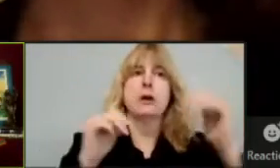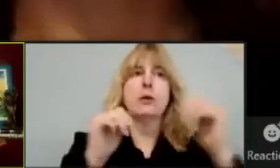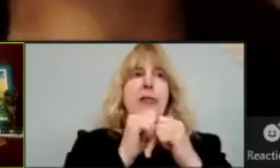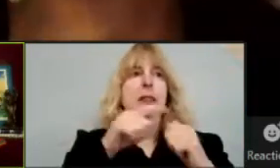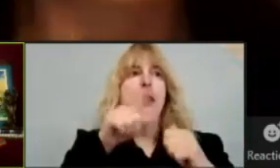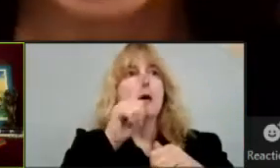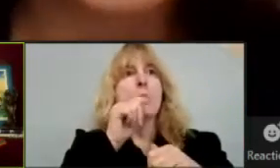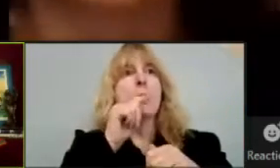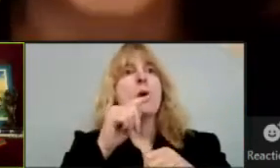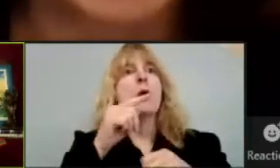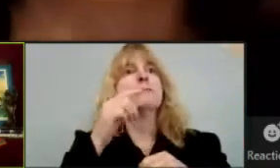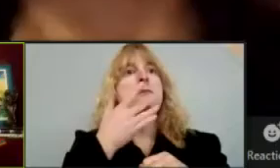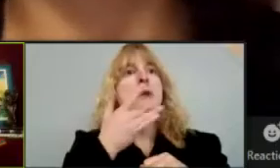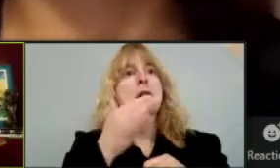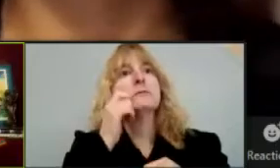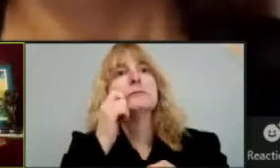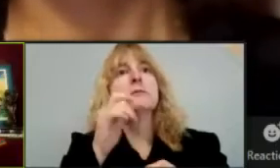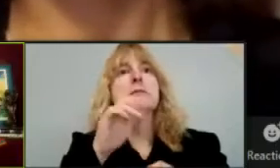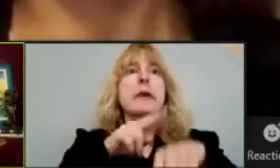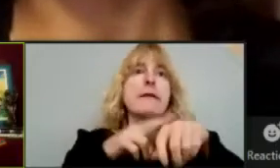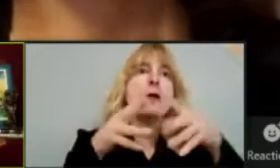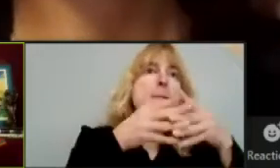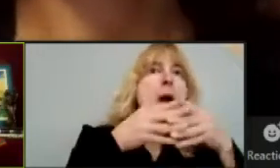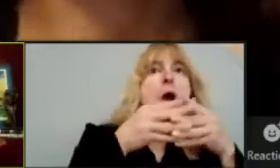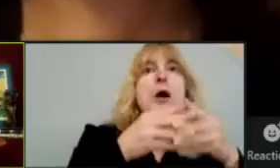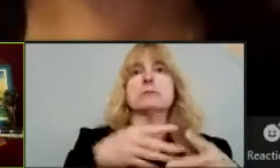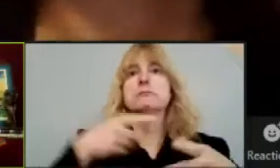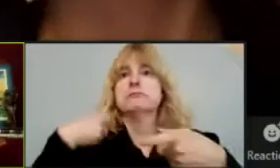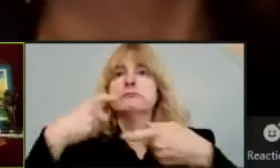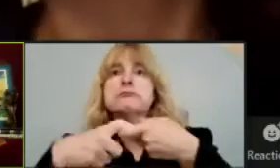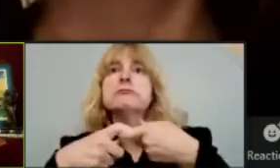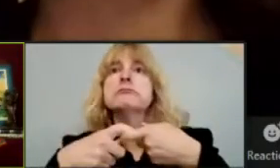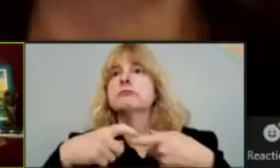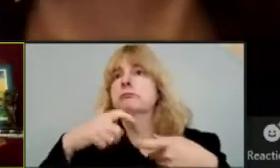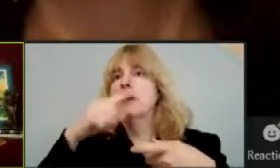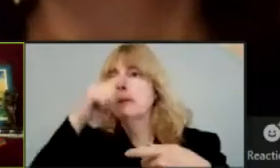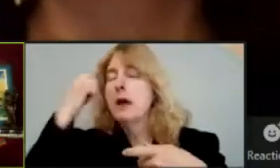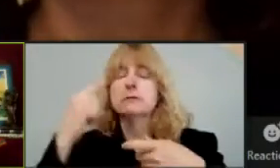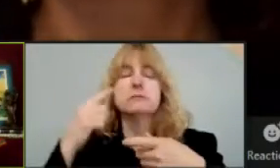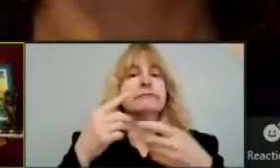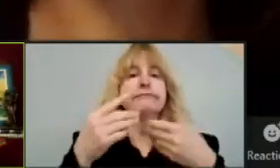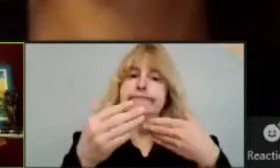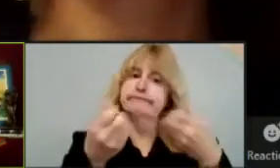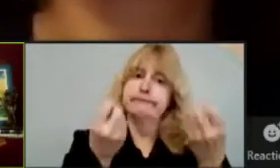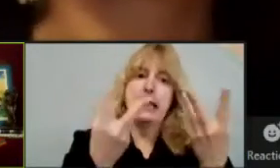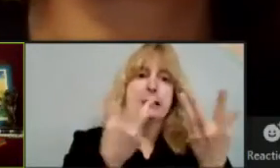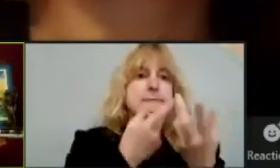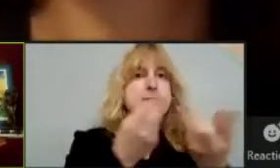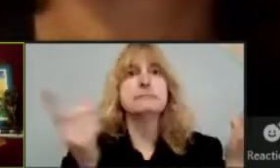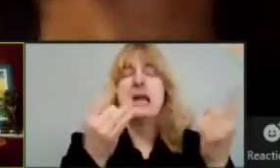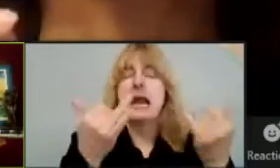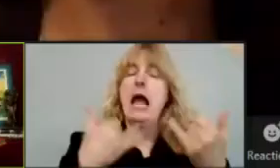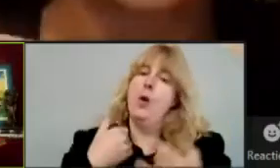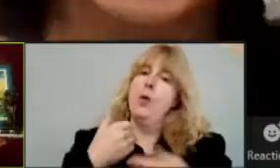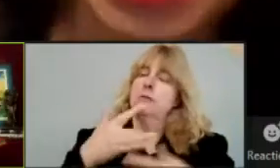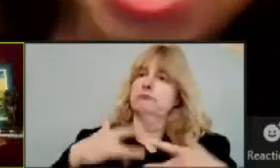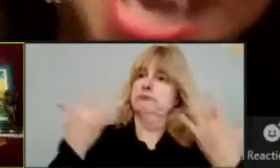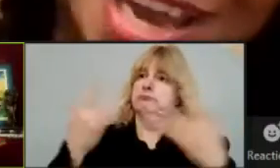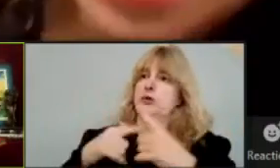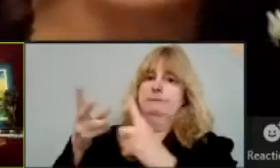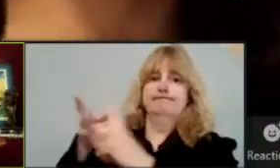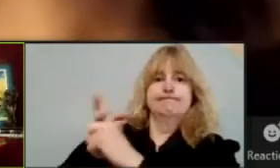we are delighted today to bring to you the Director for Immunization for the Michigan Department of Health and Human Services. We know